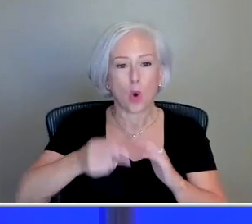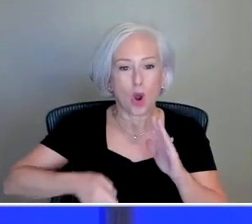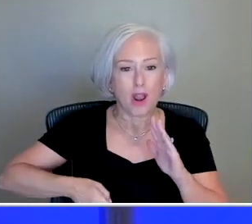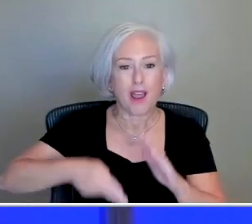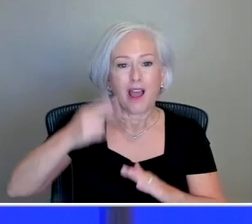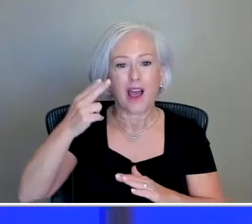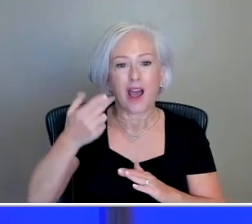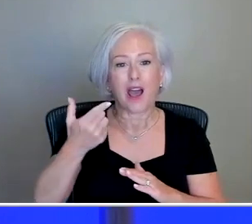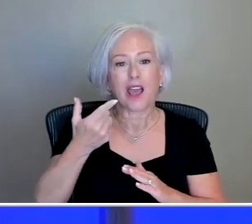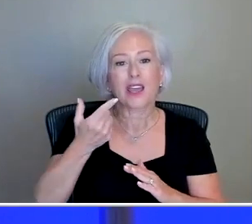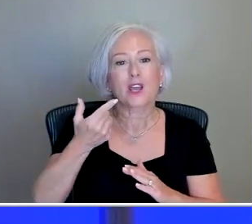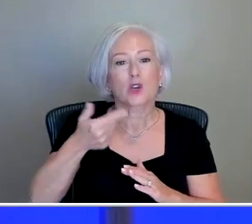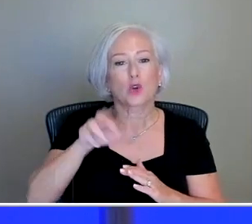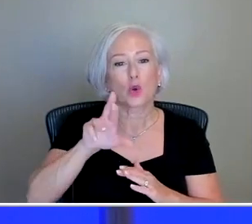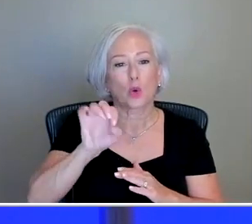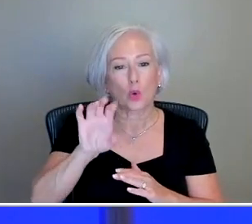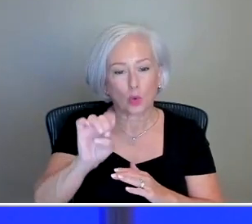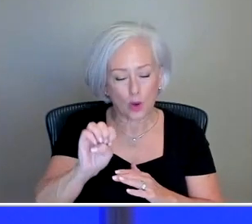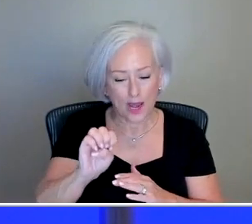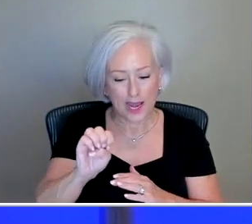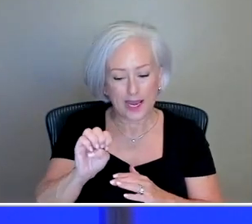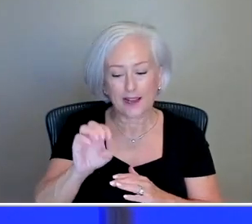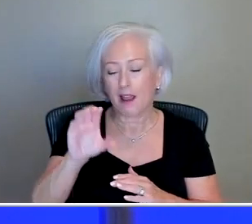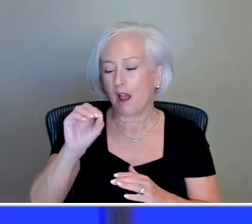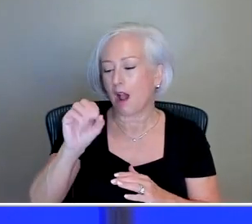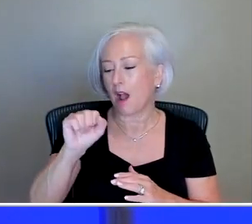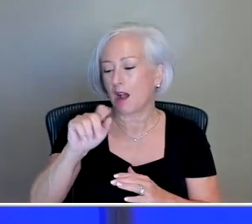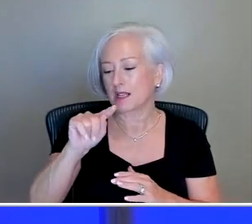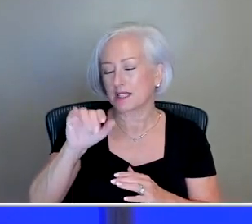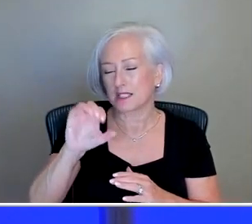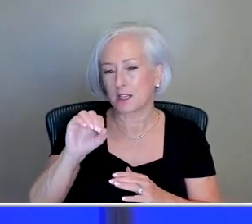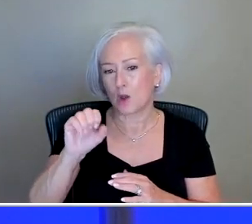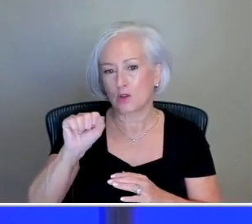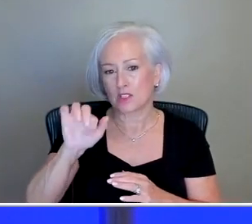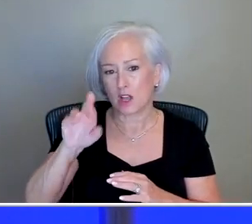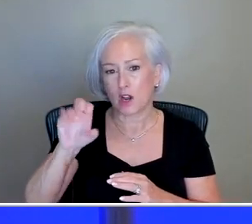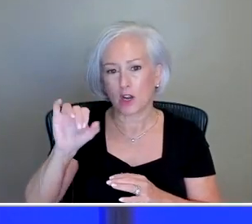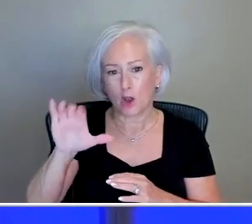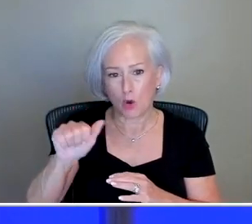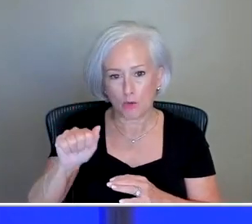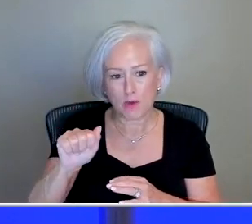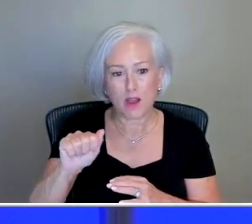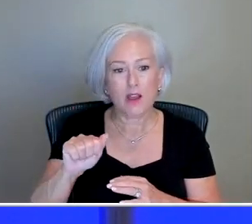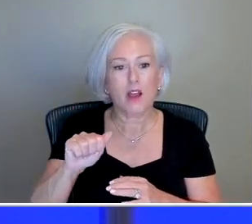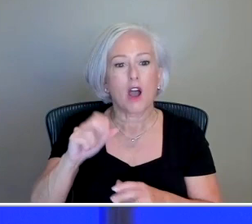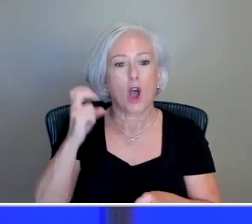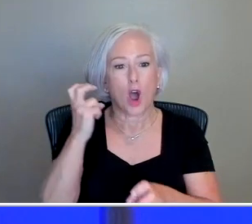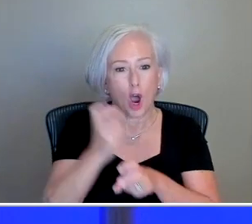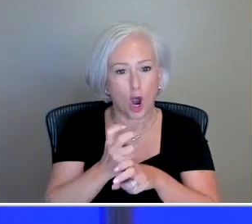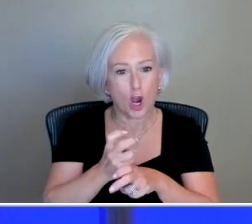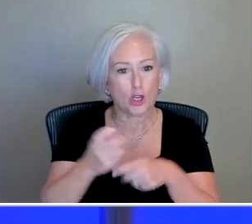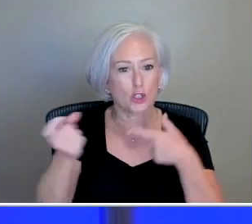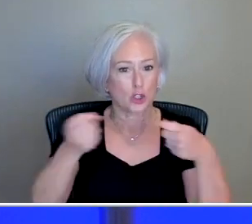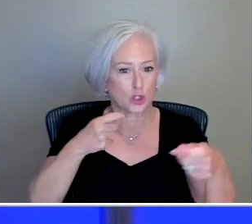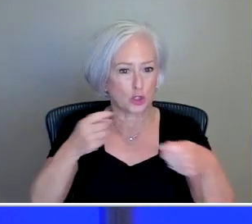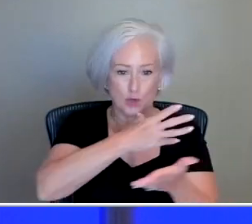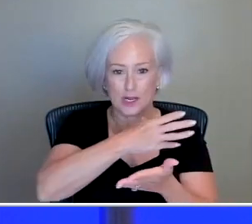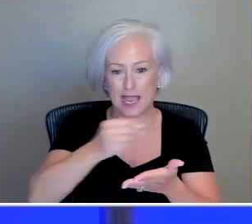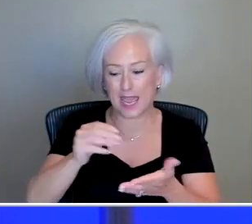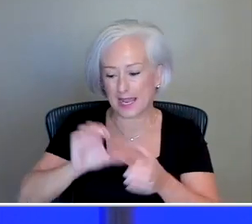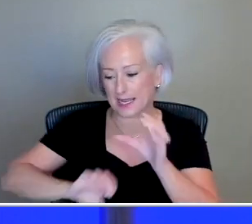osteosarcoma, they're tough to deal with. They're treated with both surgery and chemotherapy. Occasionally even we'll do